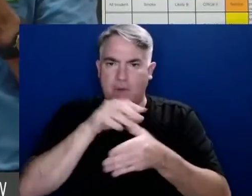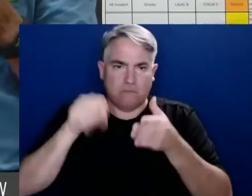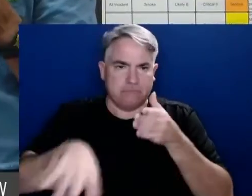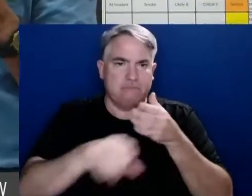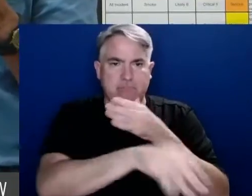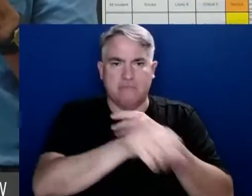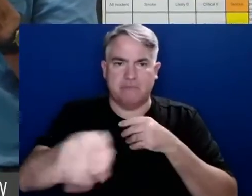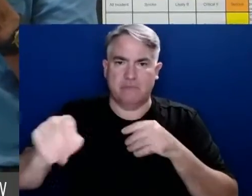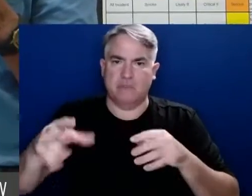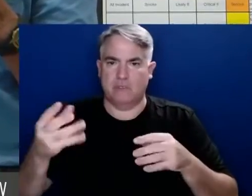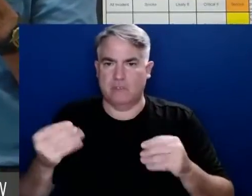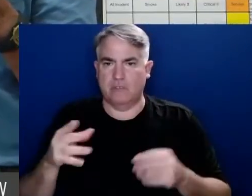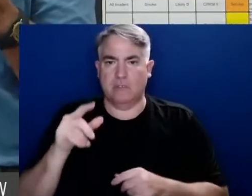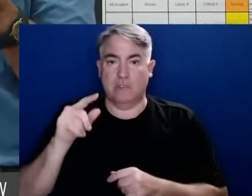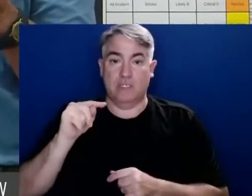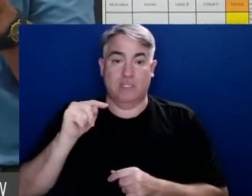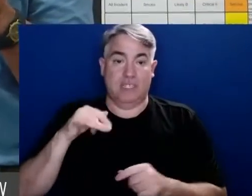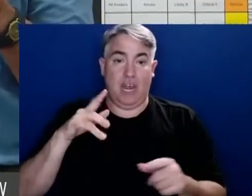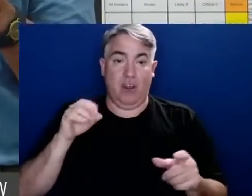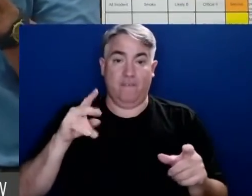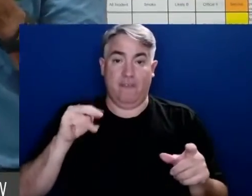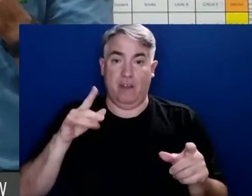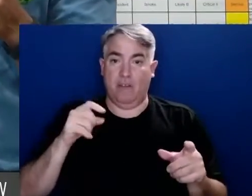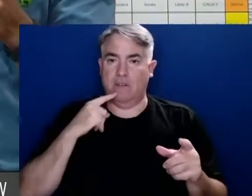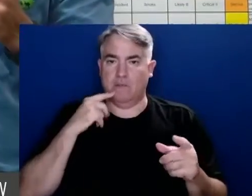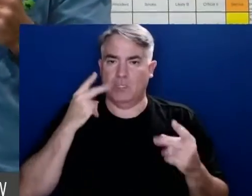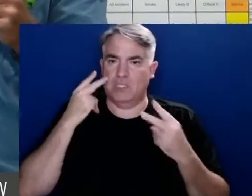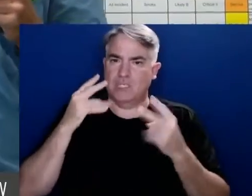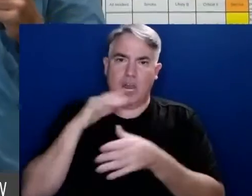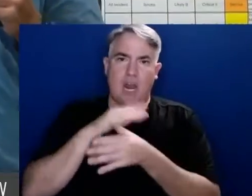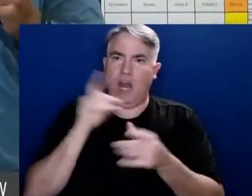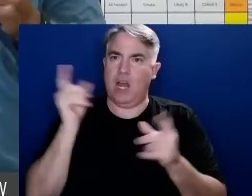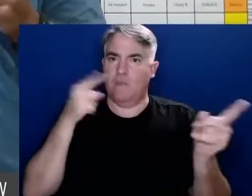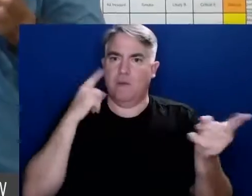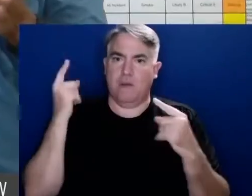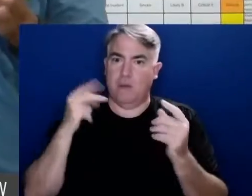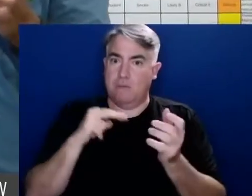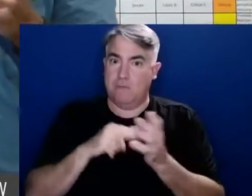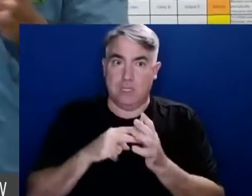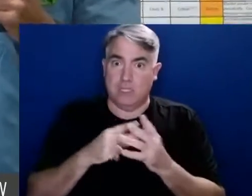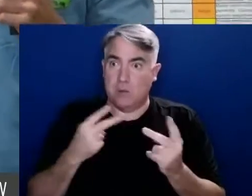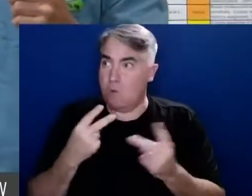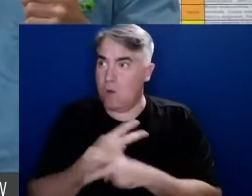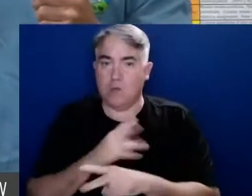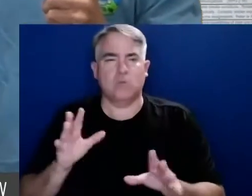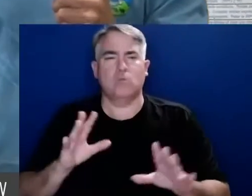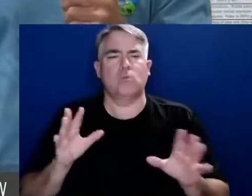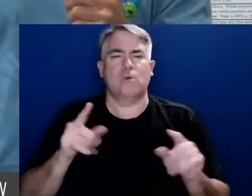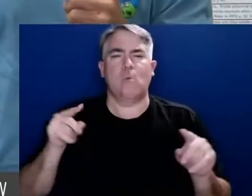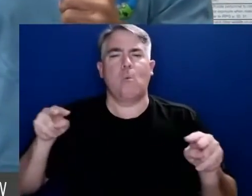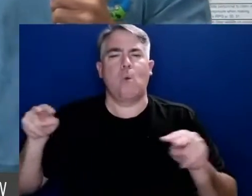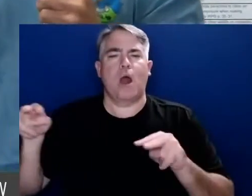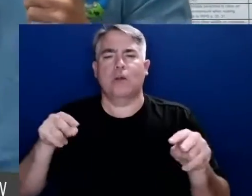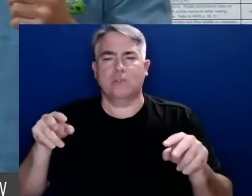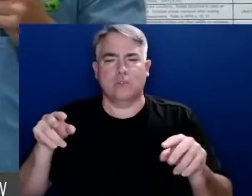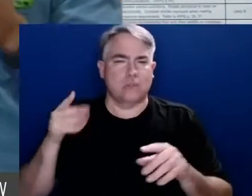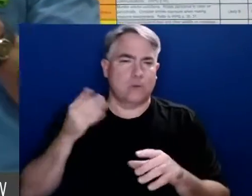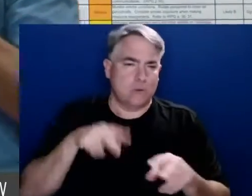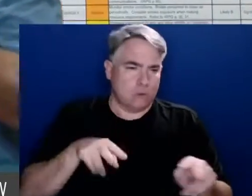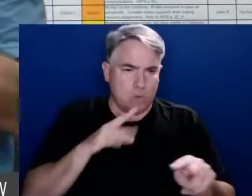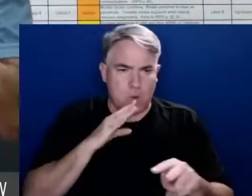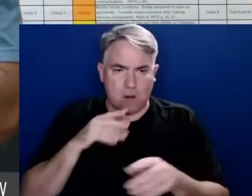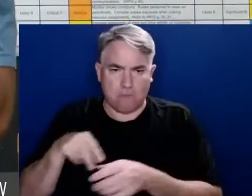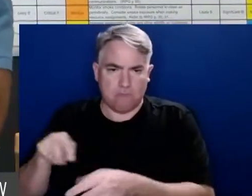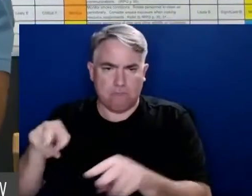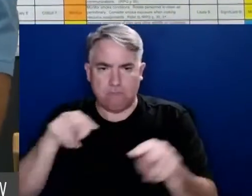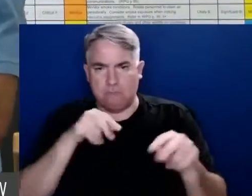helicopters flying. That doesn't necessarily mean it's heating up. Those helicopters are bringing water to the crews so they can cool it down. So each day